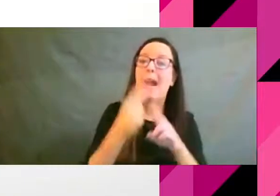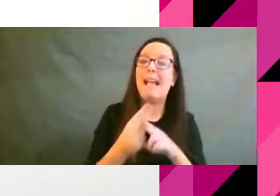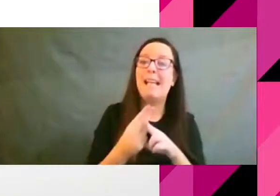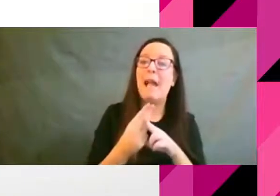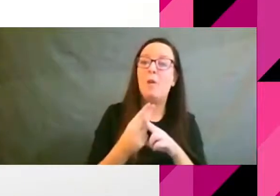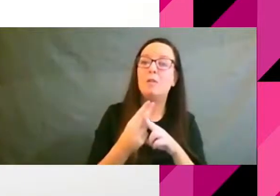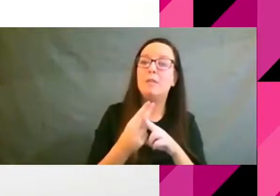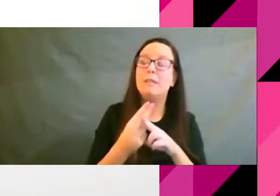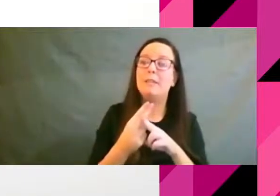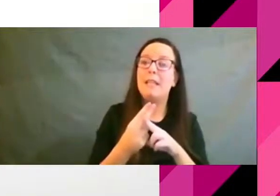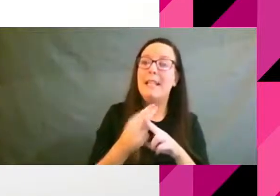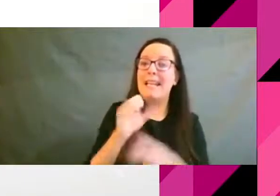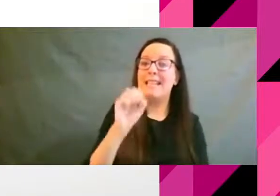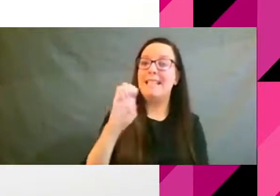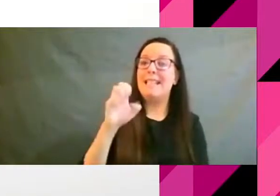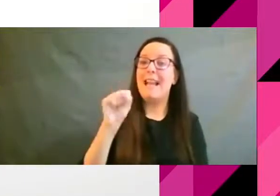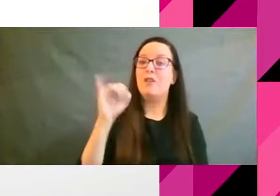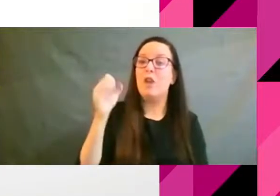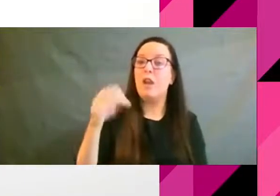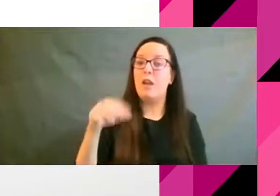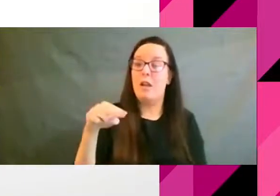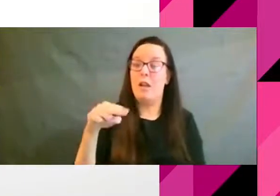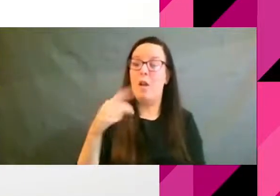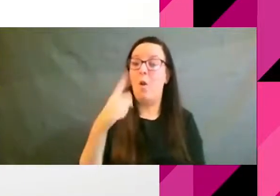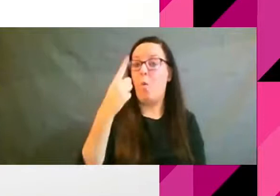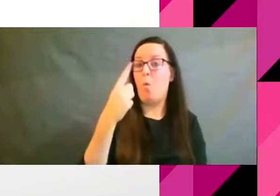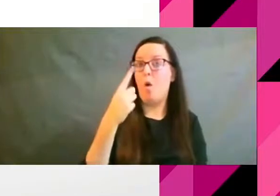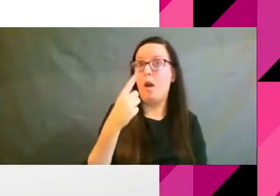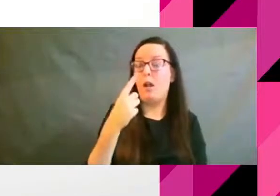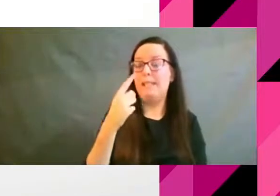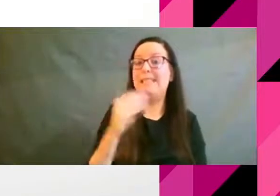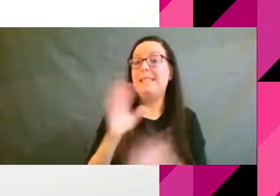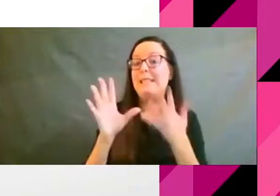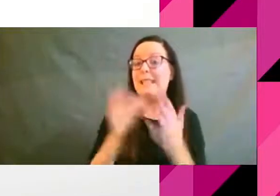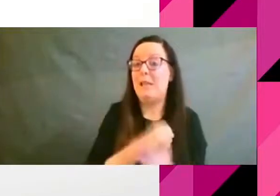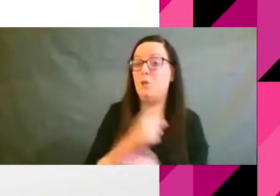we hope to see you here at 1:30. But in the meantime, I hope you all